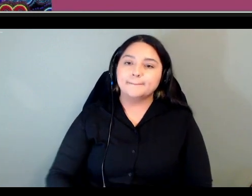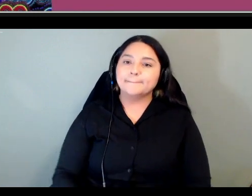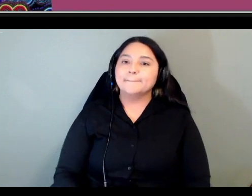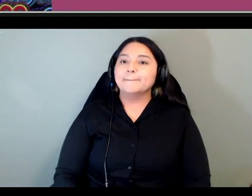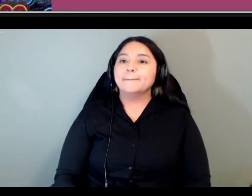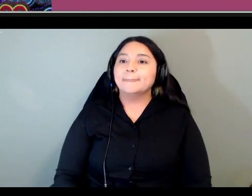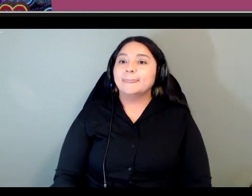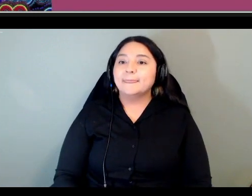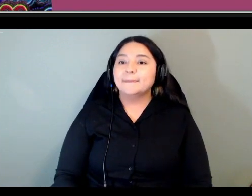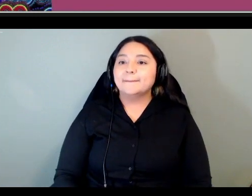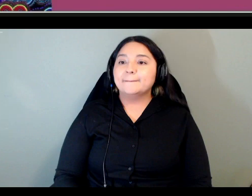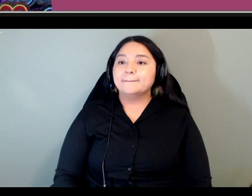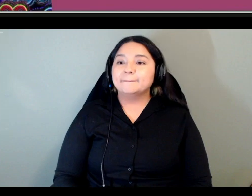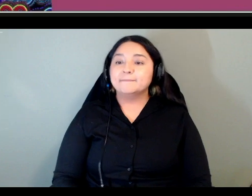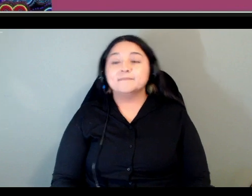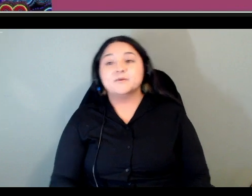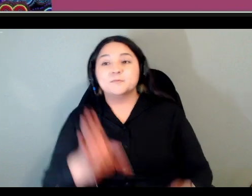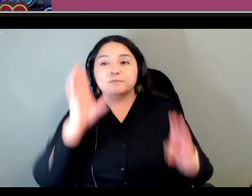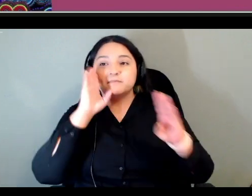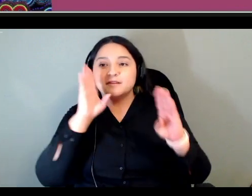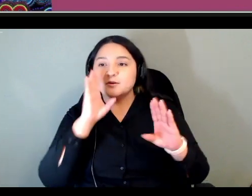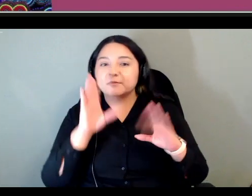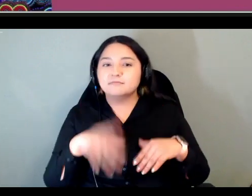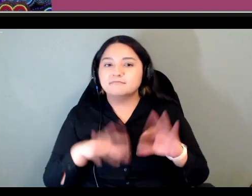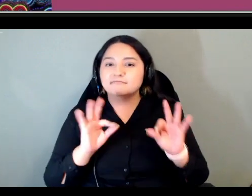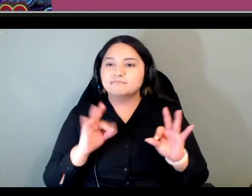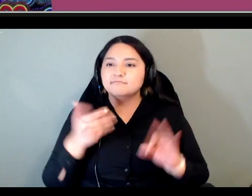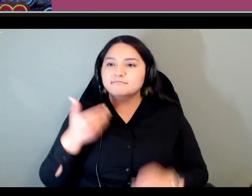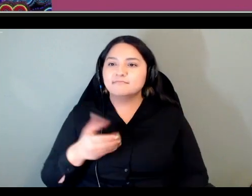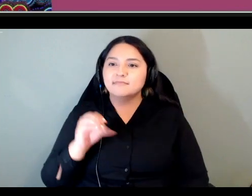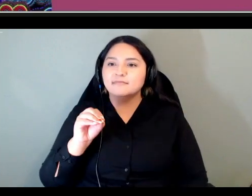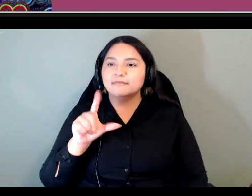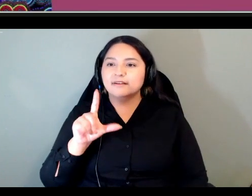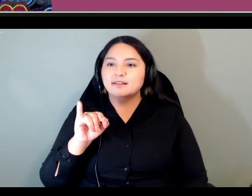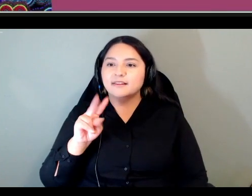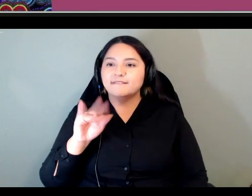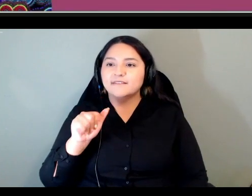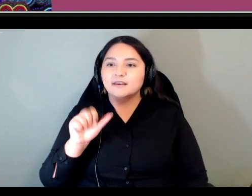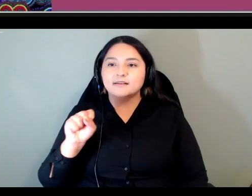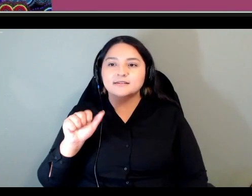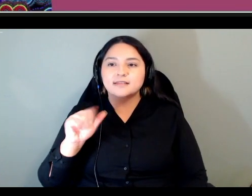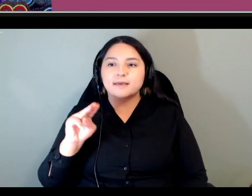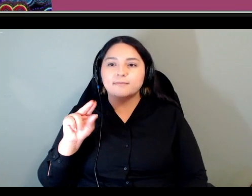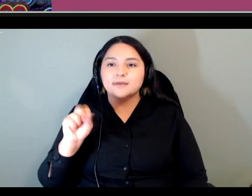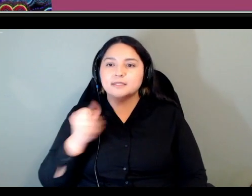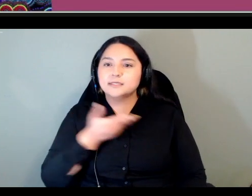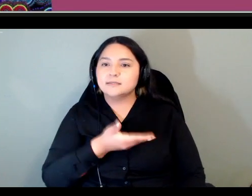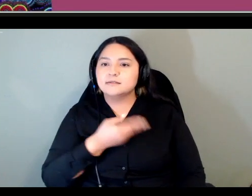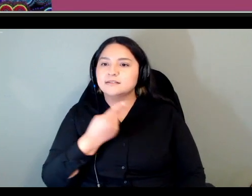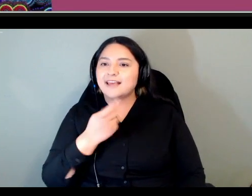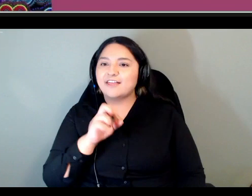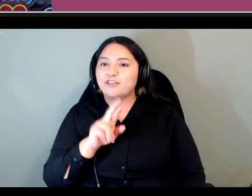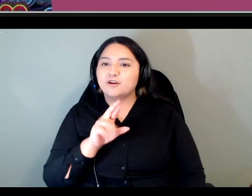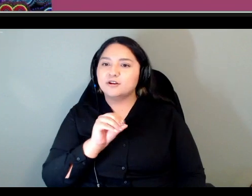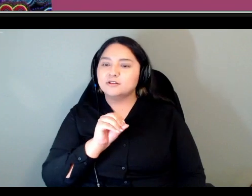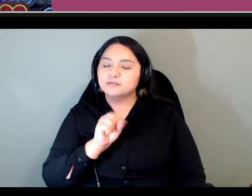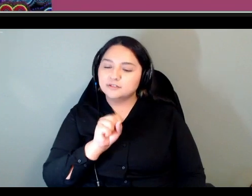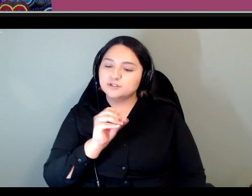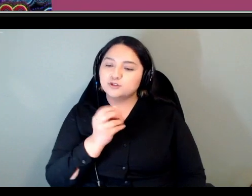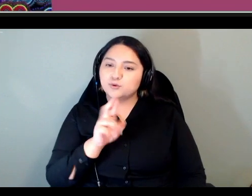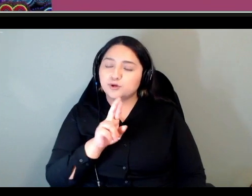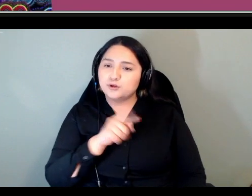So hello, everyone. I'm Olivia Sammons, and this is Heather Souter. Heather, did